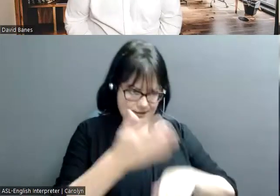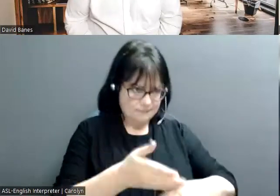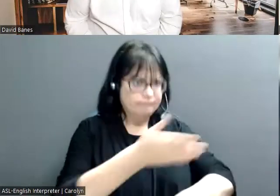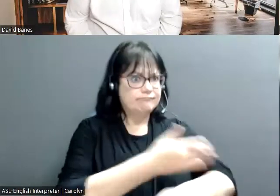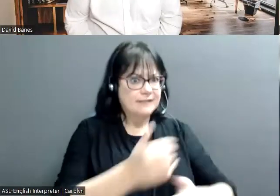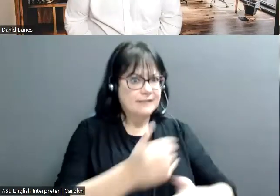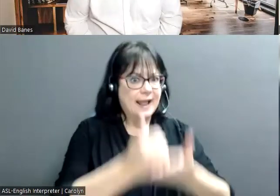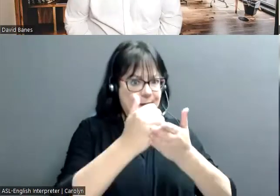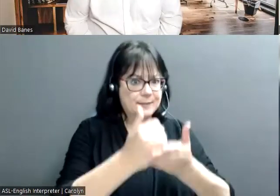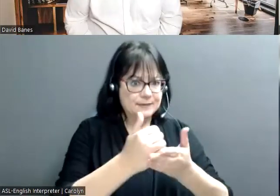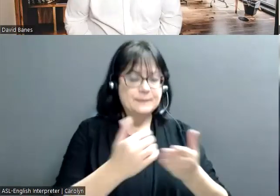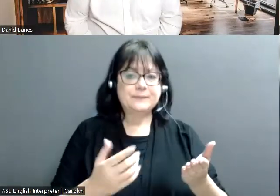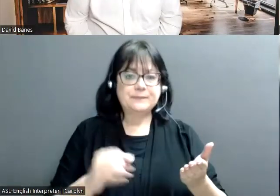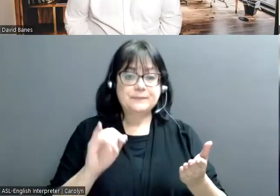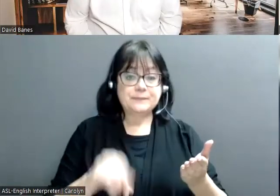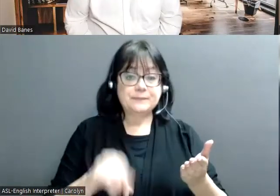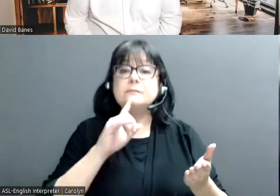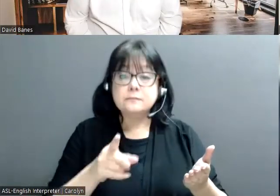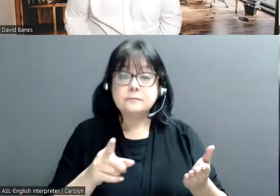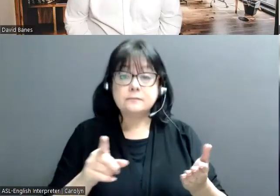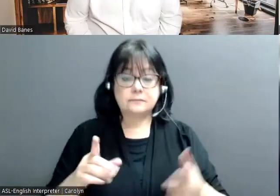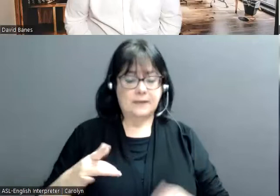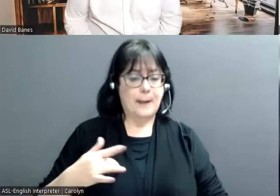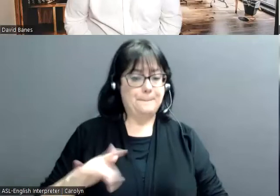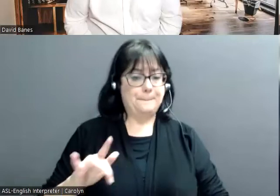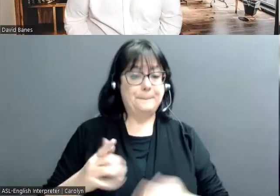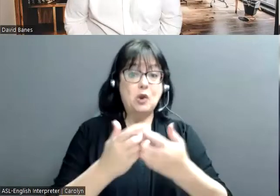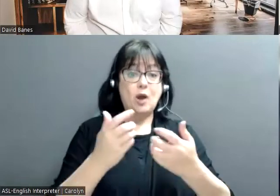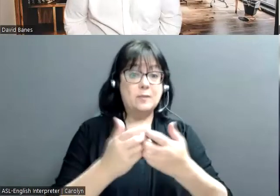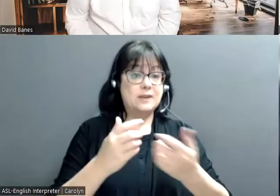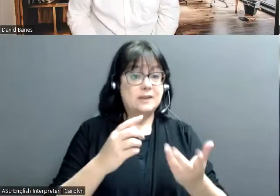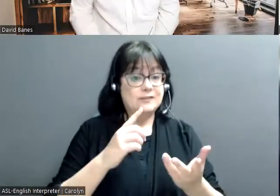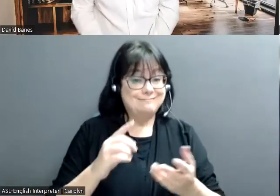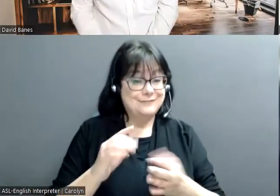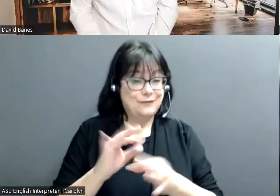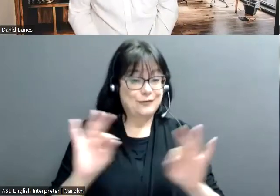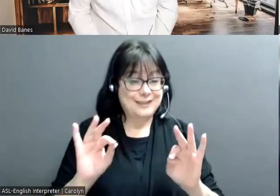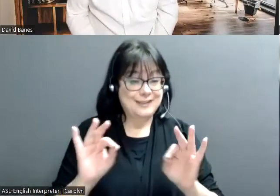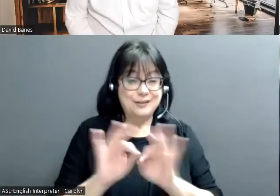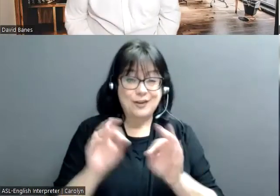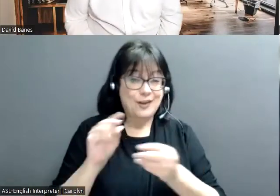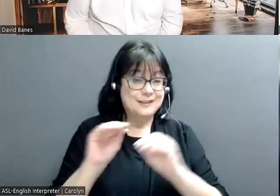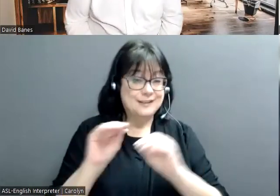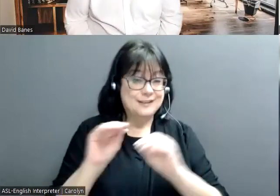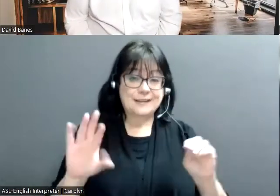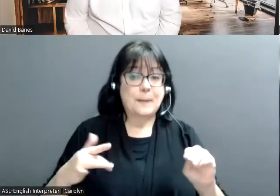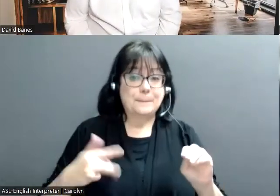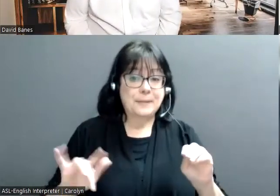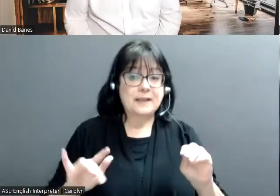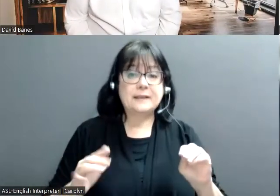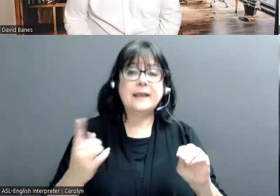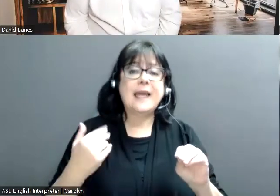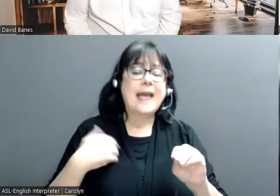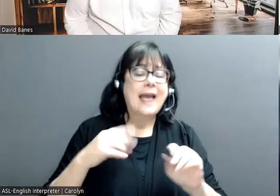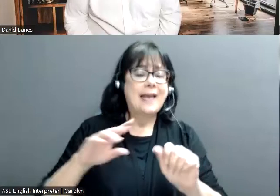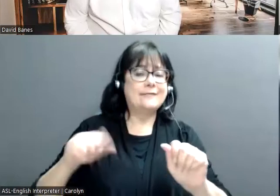about actually, the typical accommodation doesn't cost anything. In fact, most of the time it's driven by support agencies